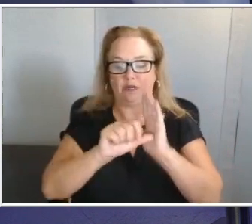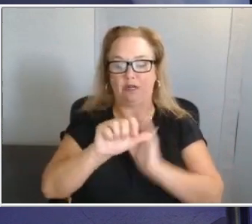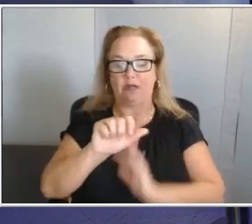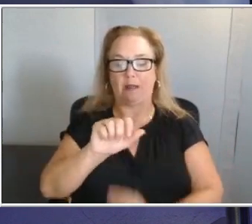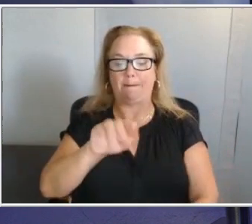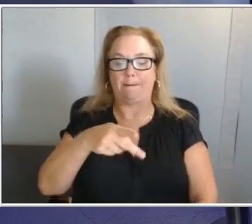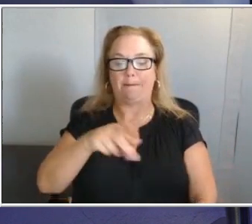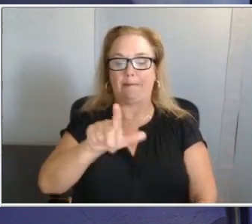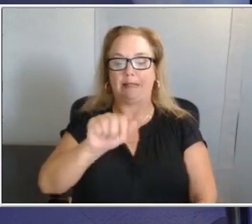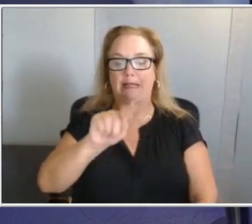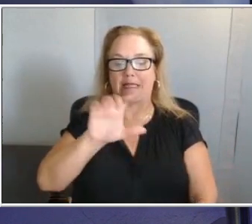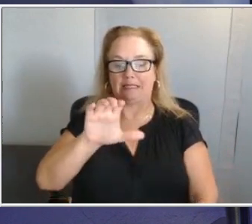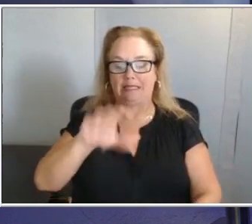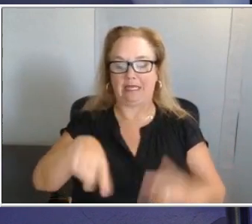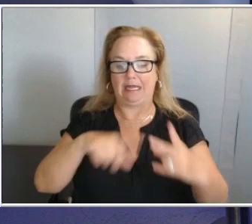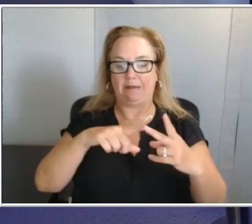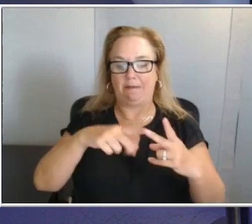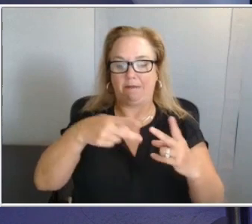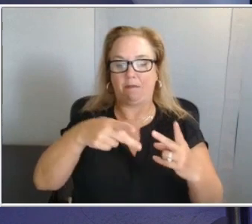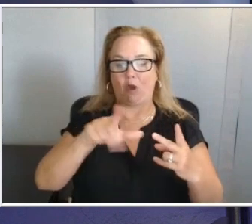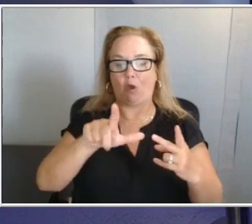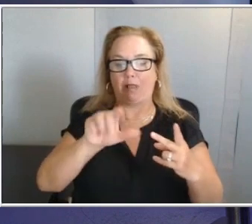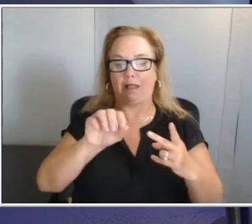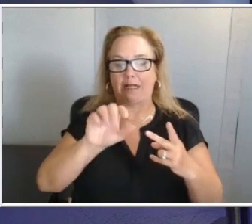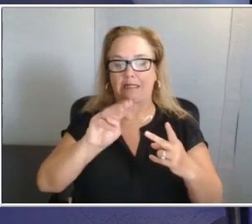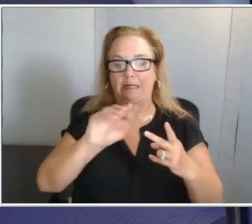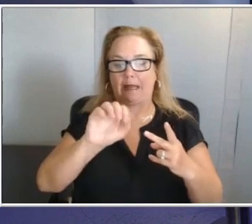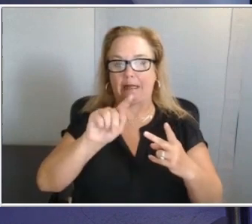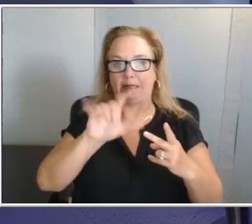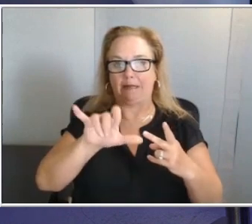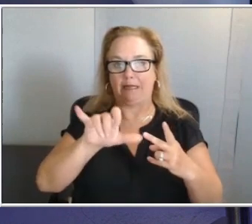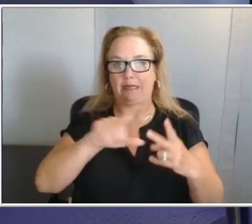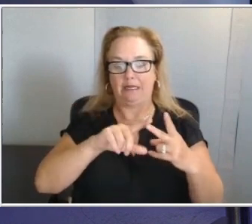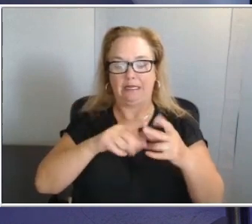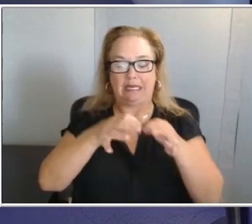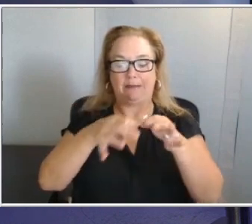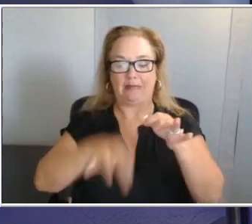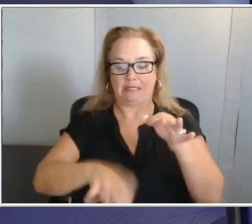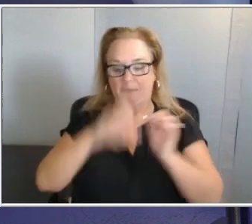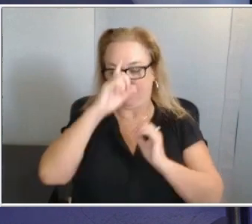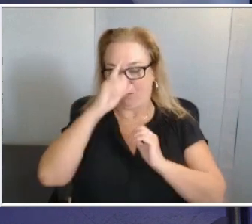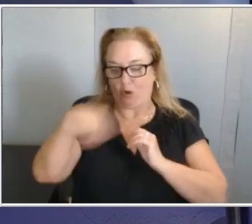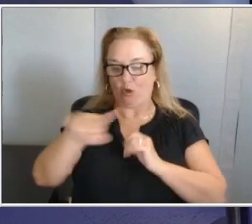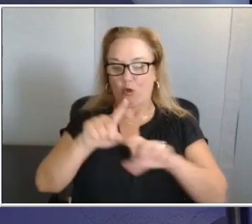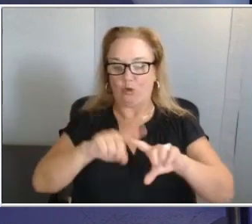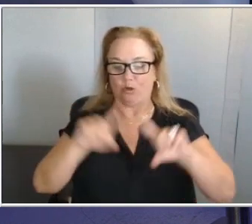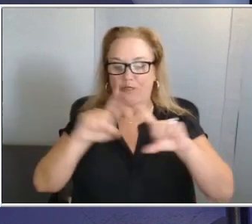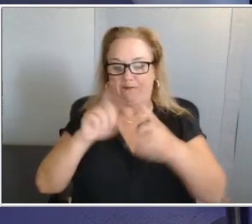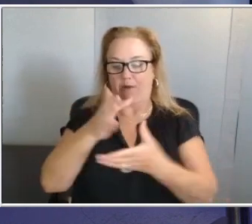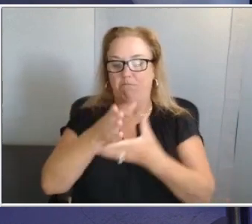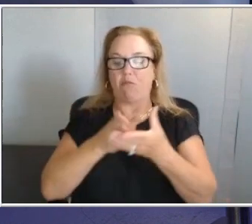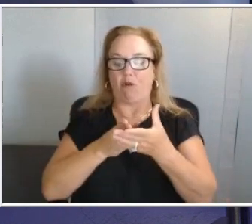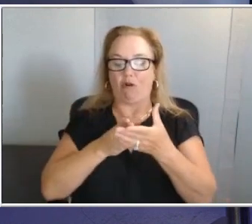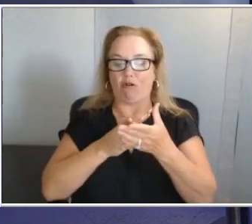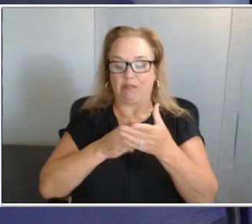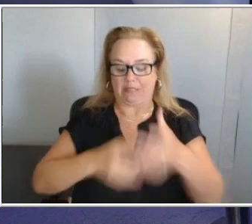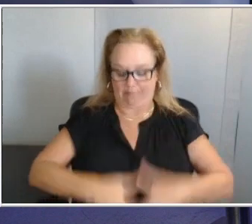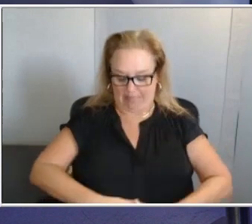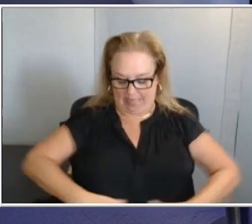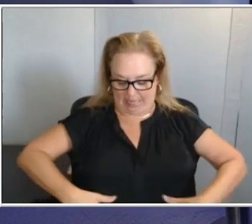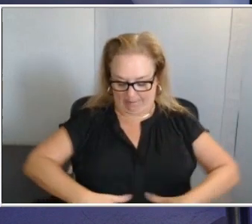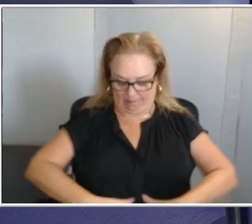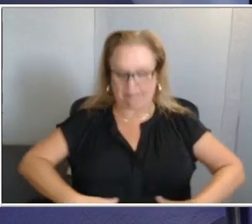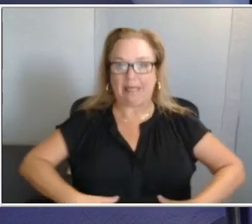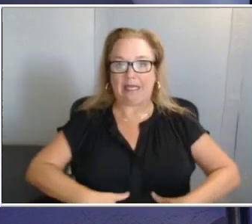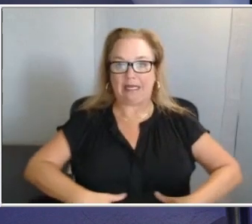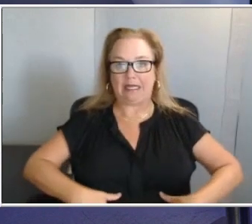and paniculectomy. And so just to kind of keep it relatively simple, there's different components of the abdomen that